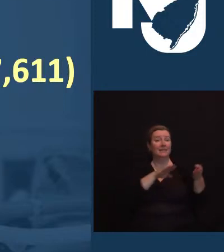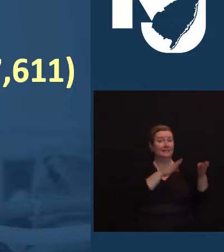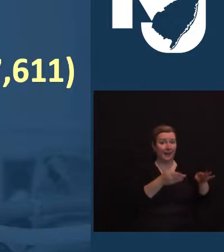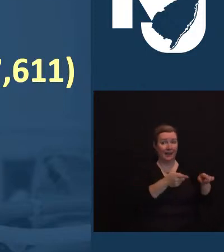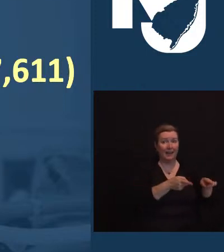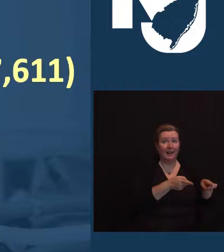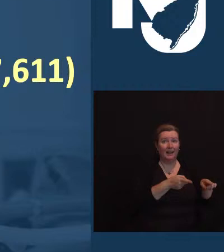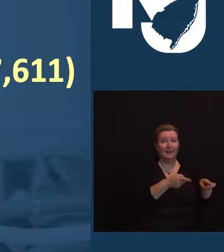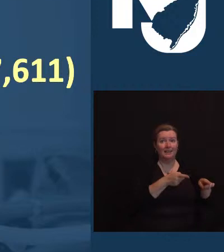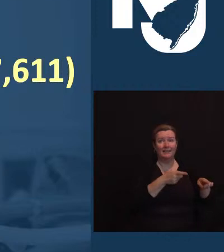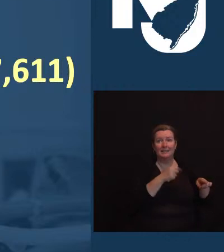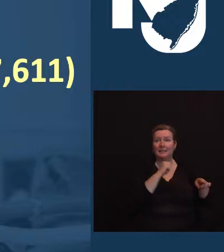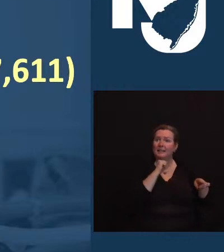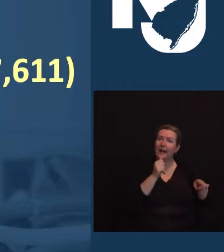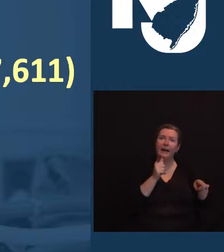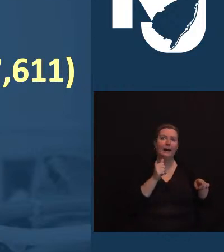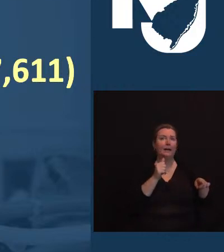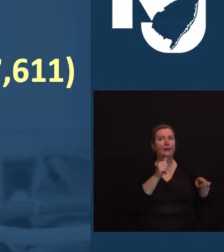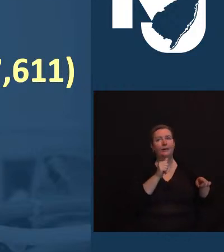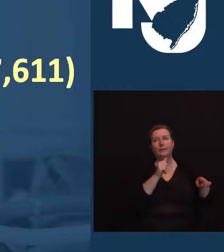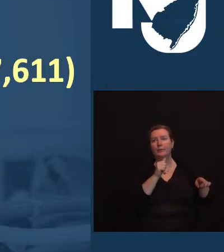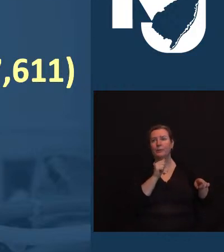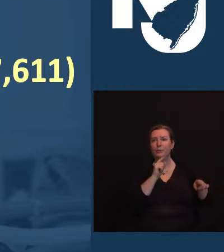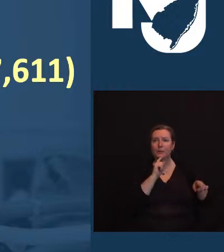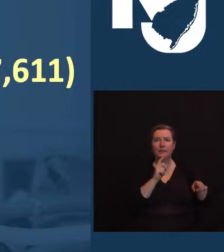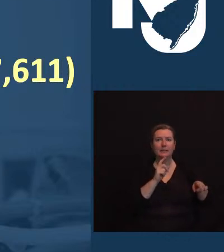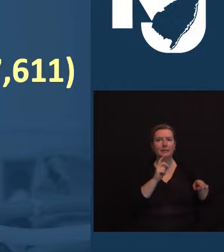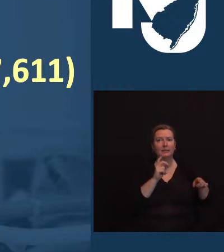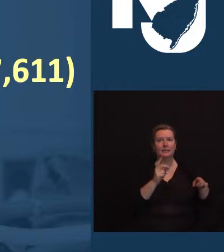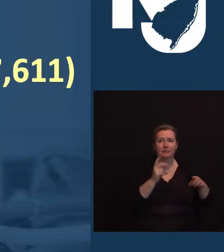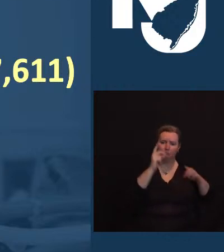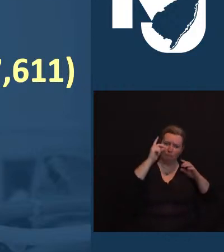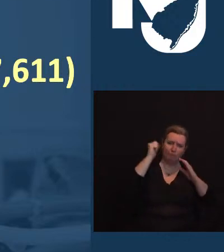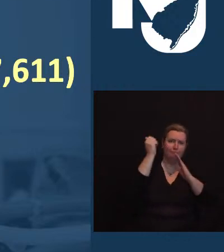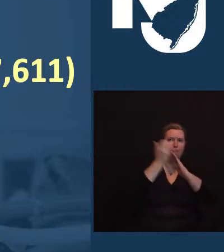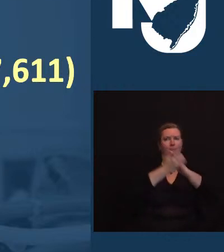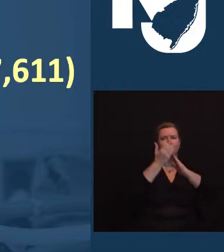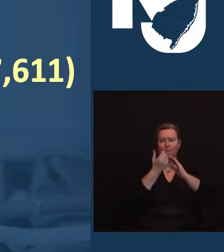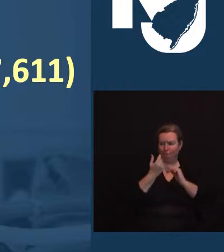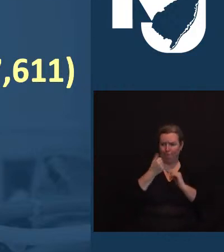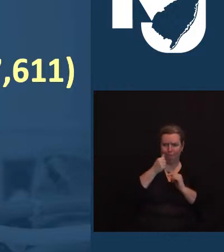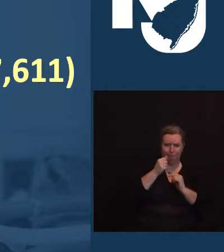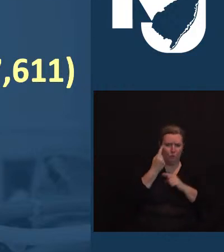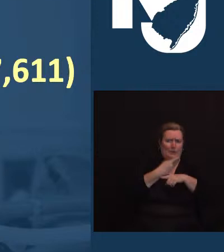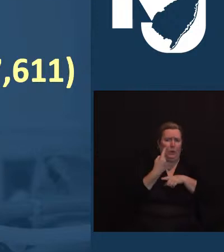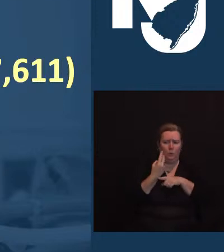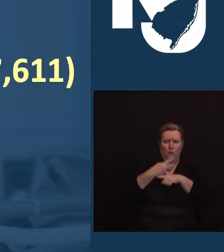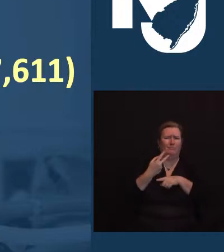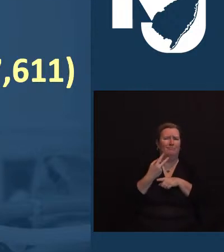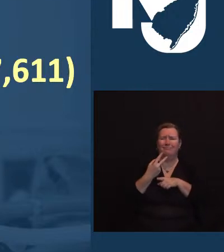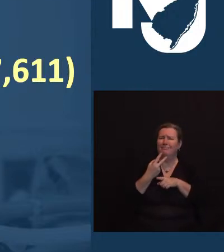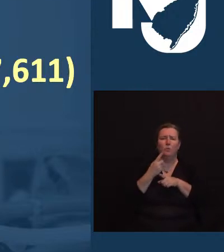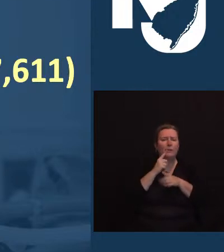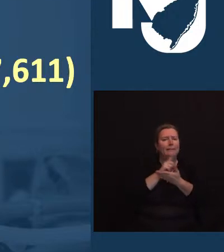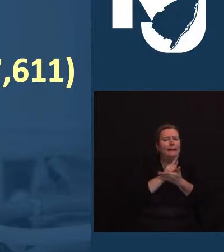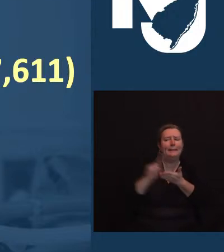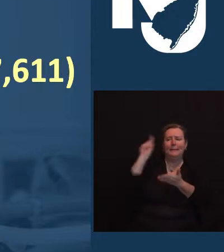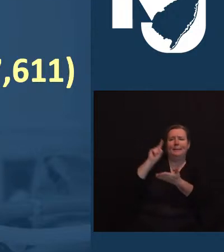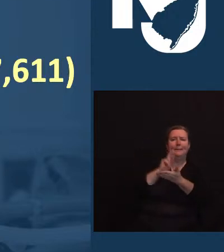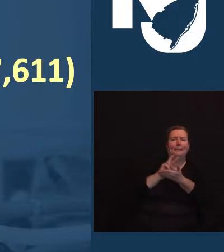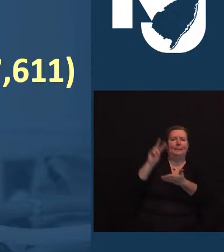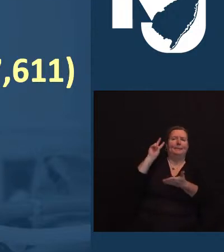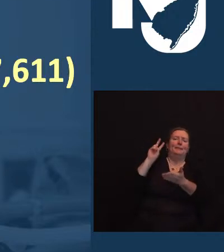not necessarily from the prior 24 hours or even from that current week, and that's the same reality here. But